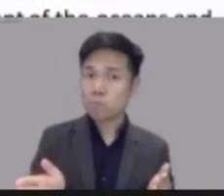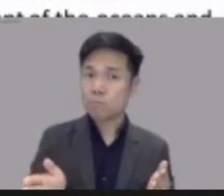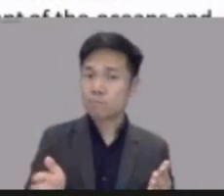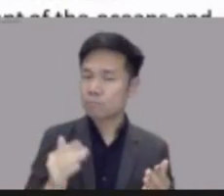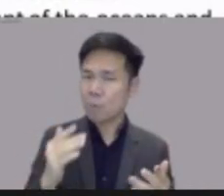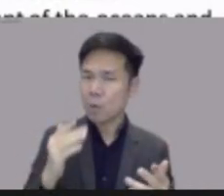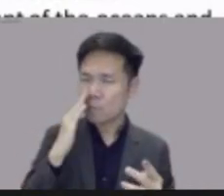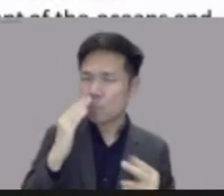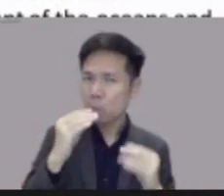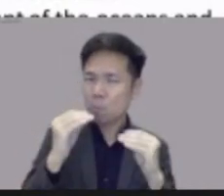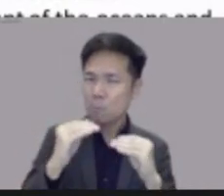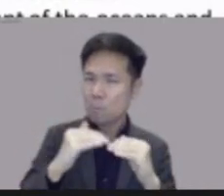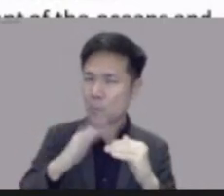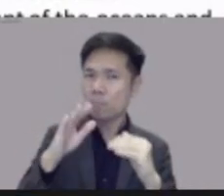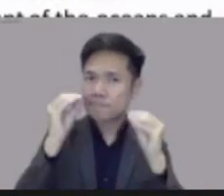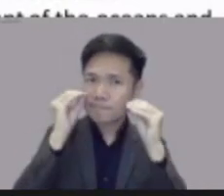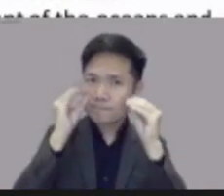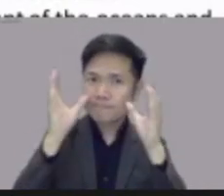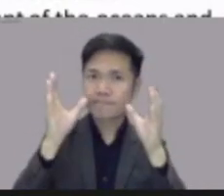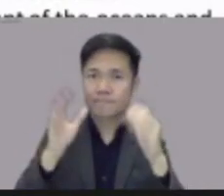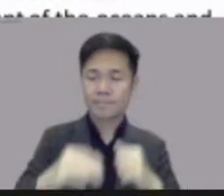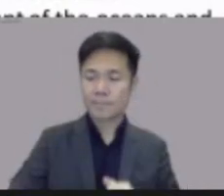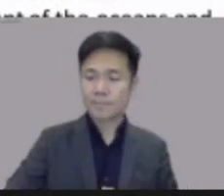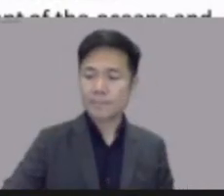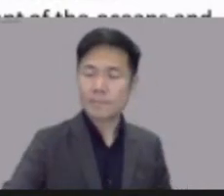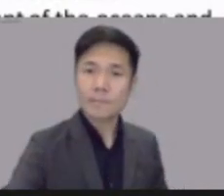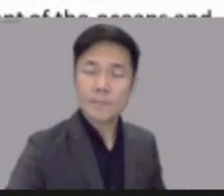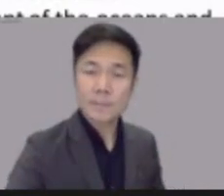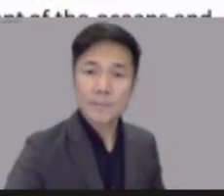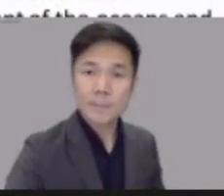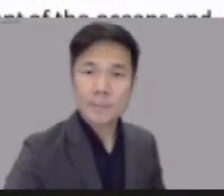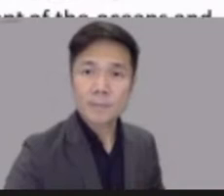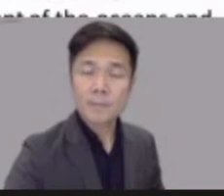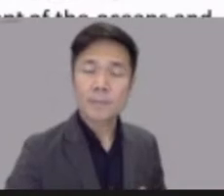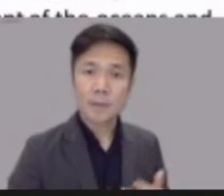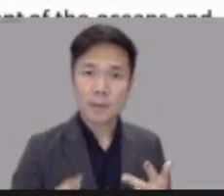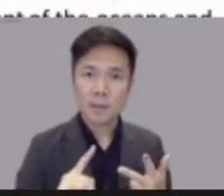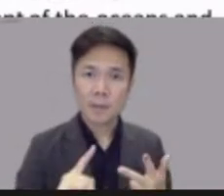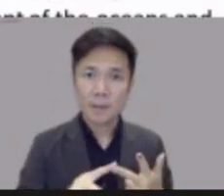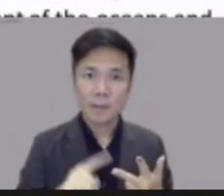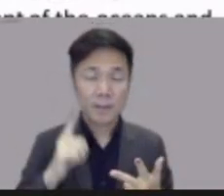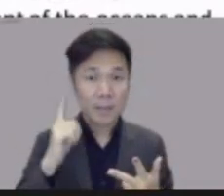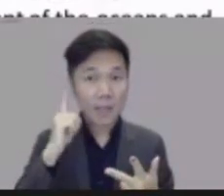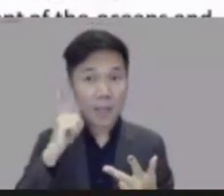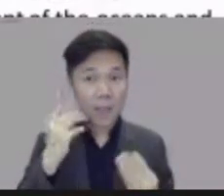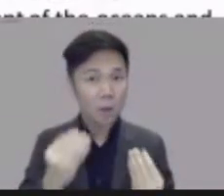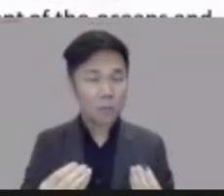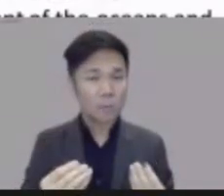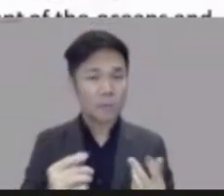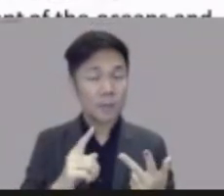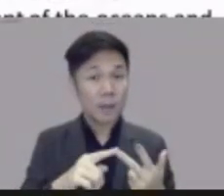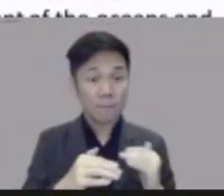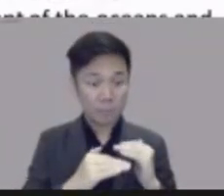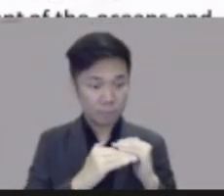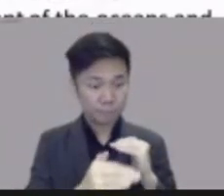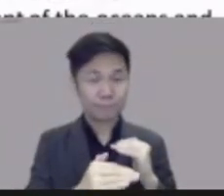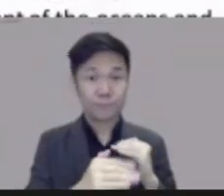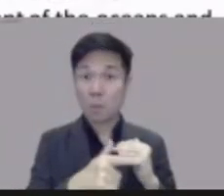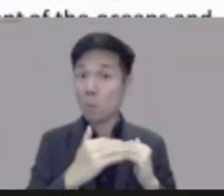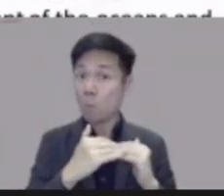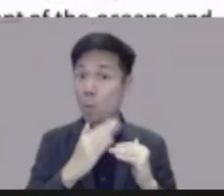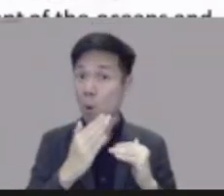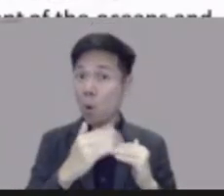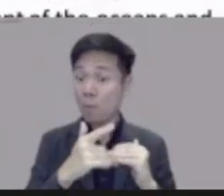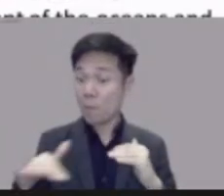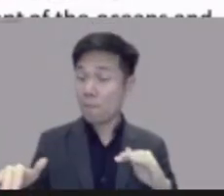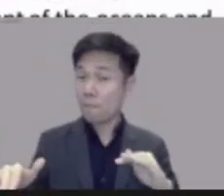ensure transition to sustainable Food Systems and also to take Regional action to strengthen the sustainable management of ocean and marine